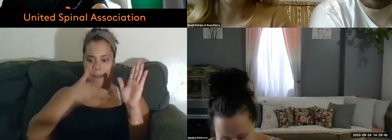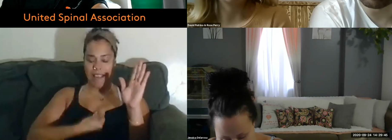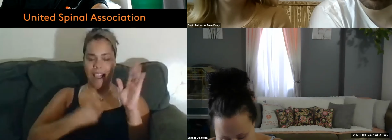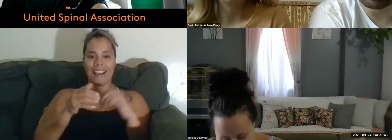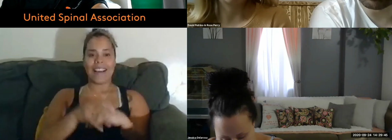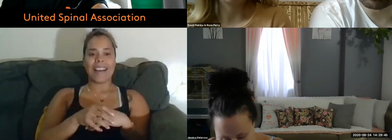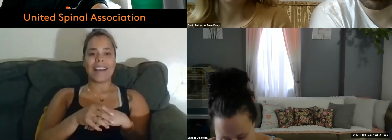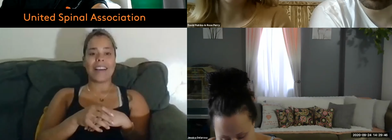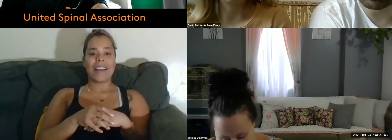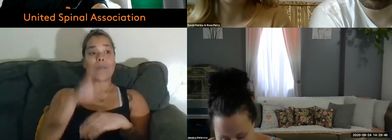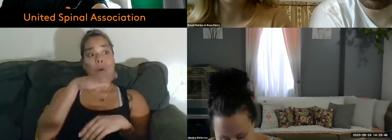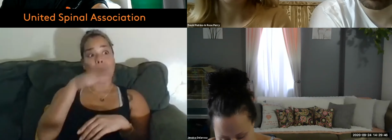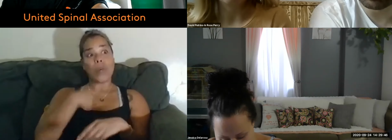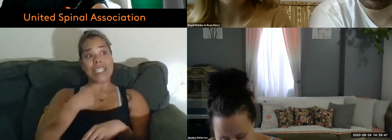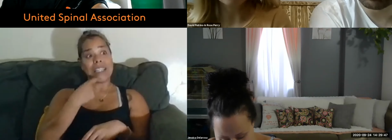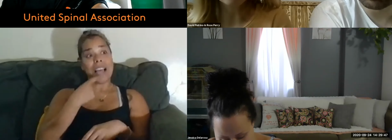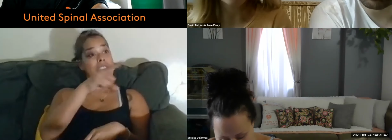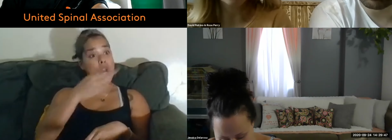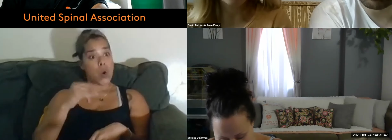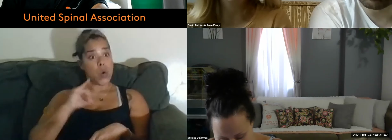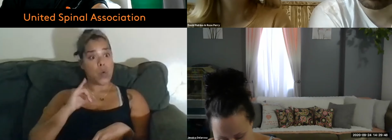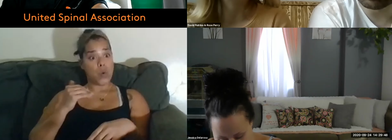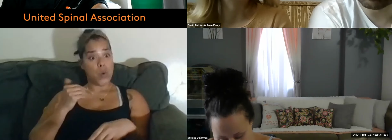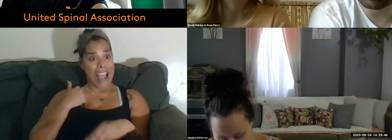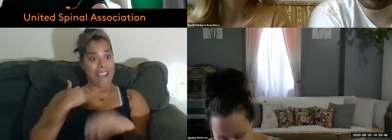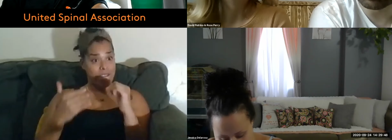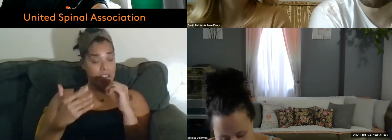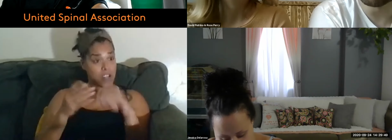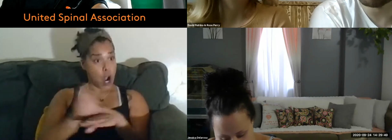send one to your student, please? And